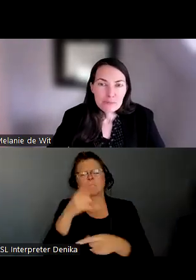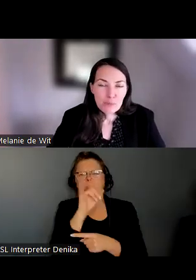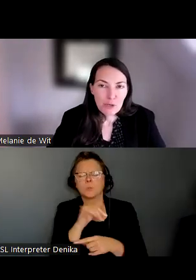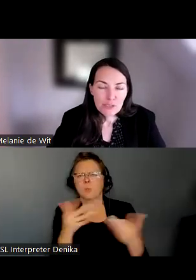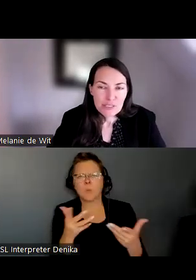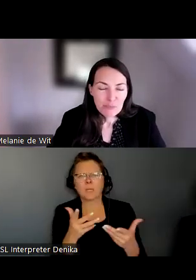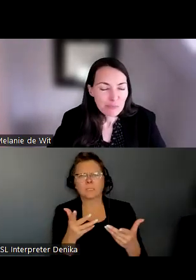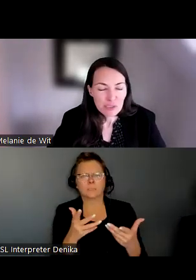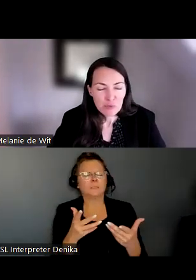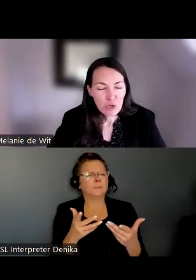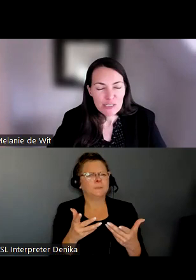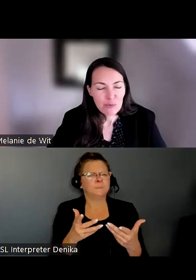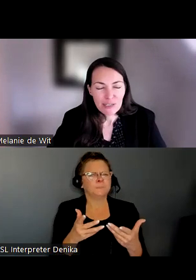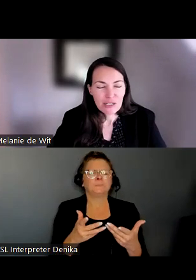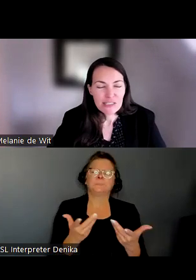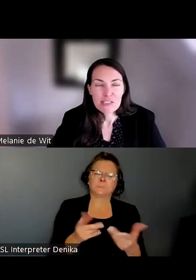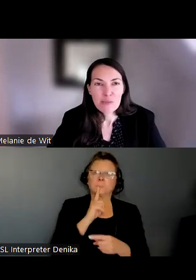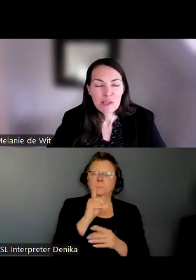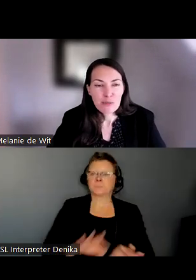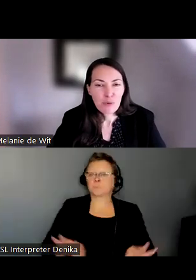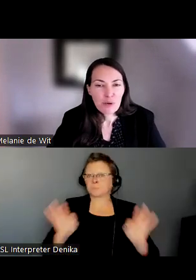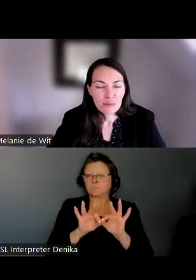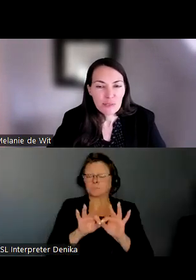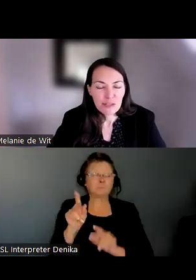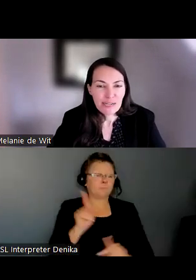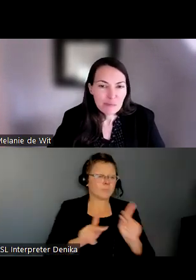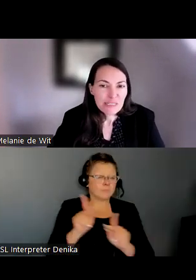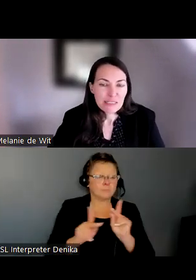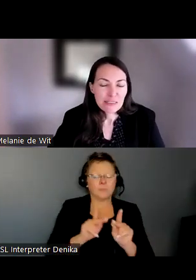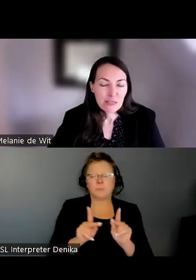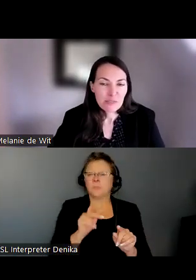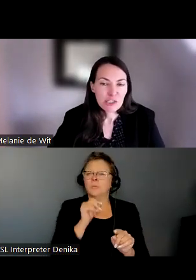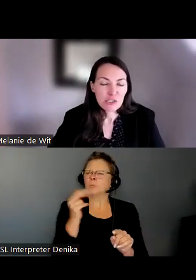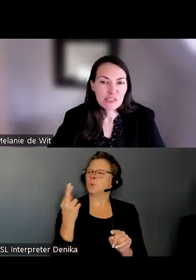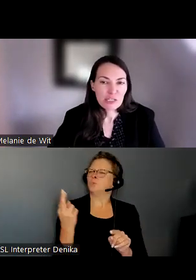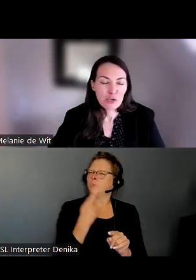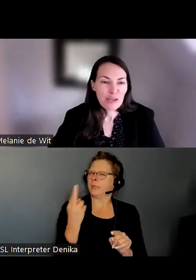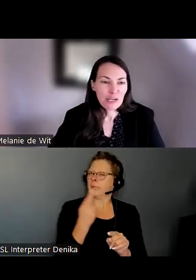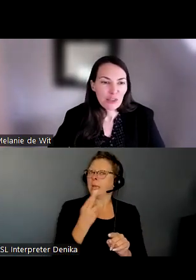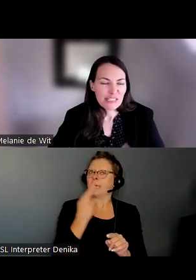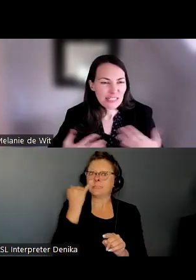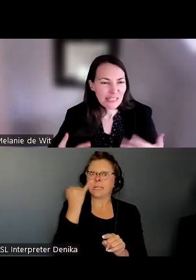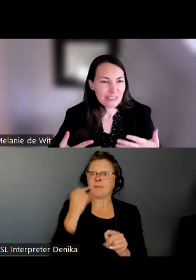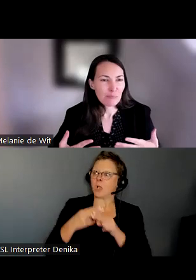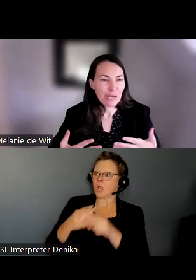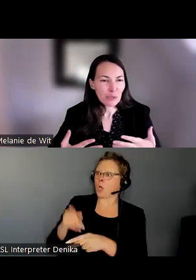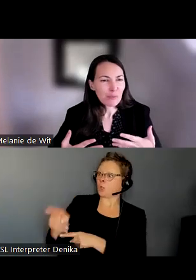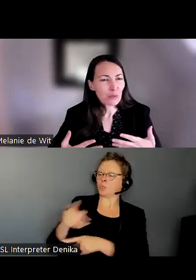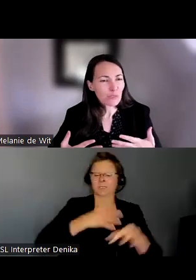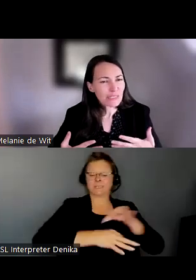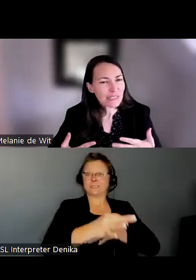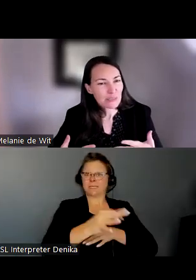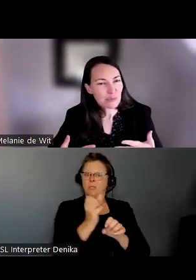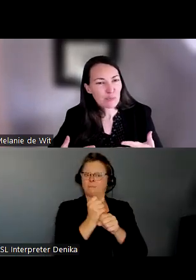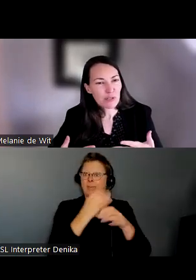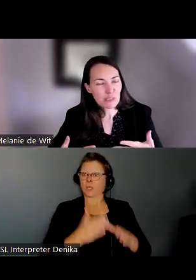it's important, and people don't always recognize this when they're named as a substitute decision maker. They see it as a power, but